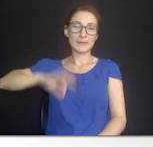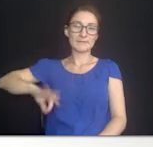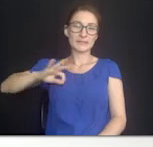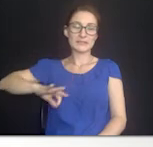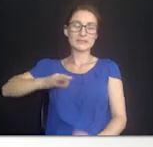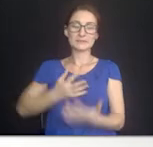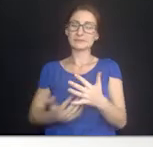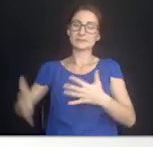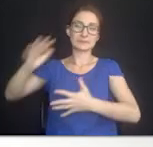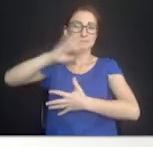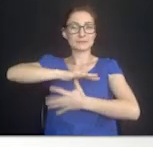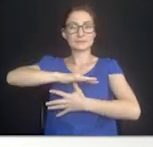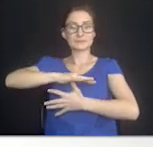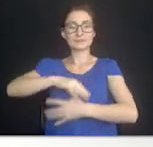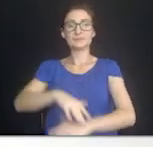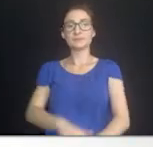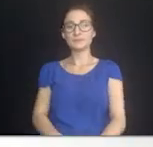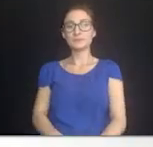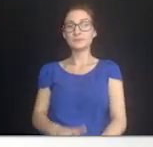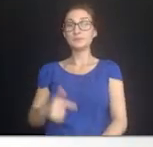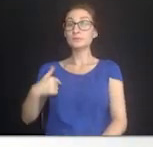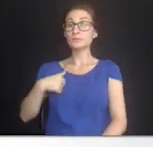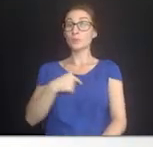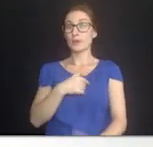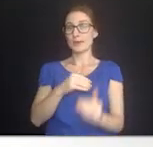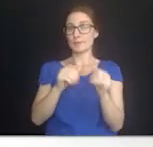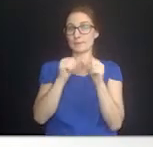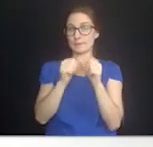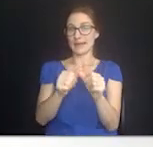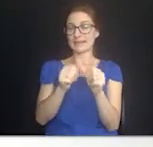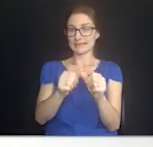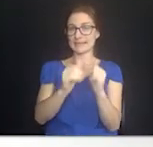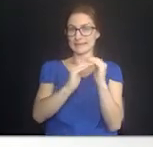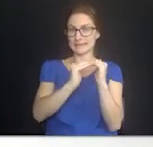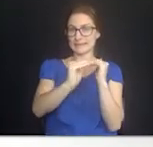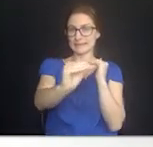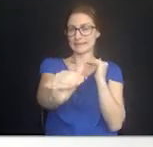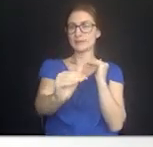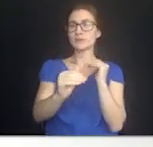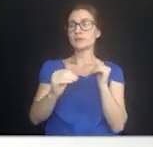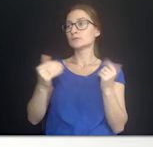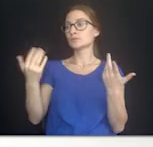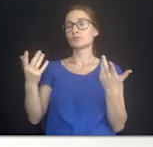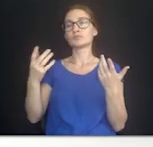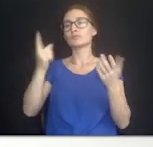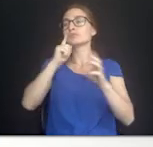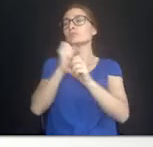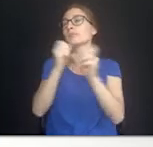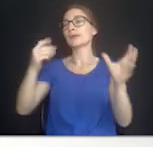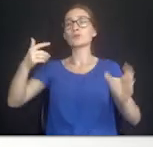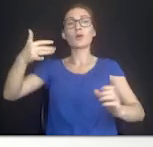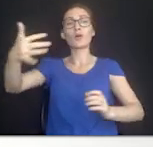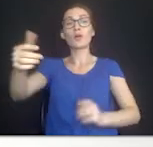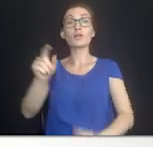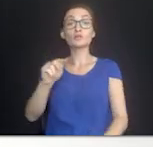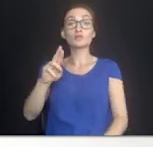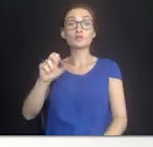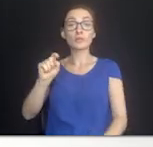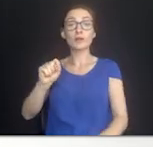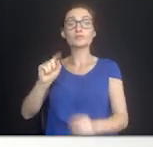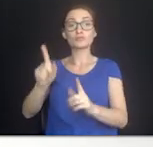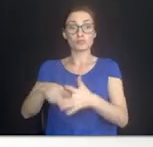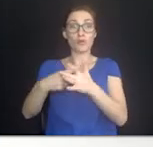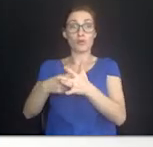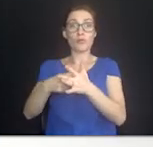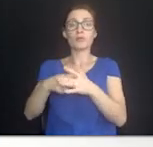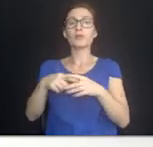do that, how we maintain that in the trust going forward, right? Let's fast forward and the trust is being used. There's got to be people